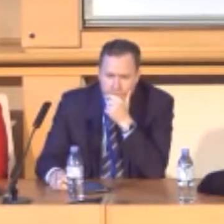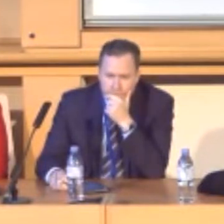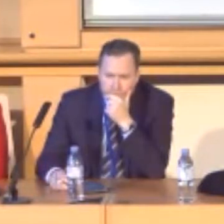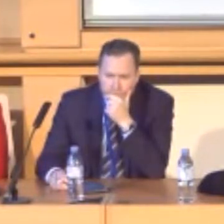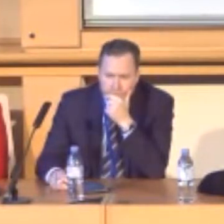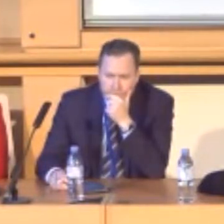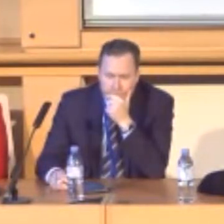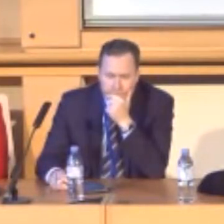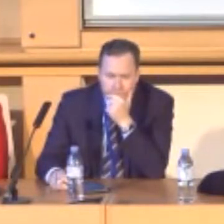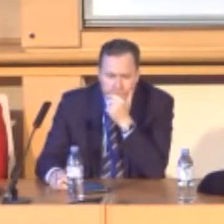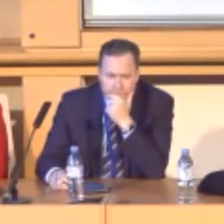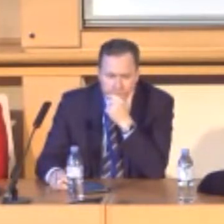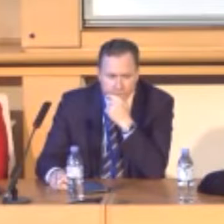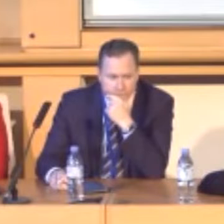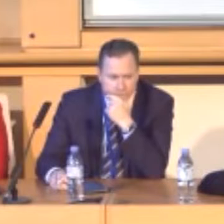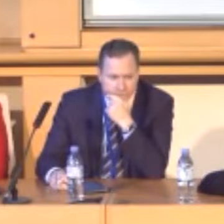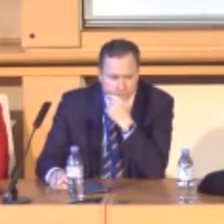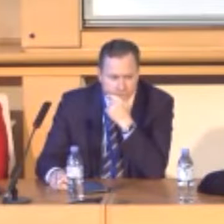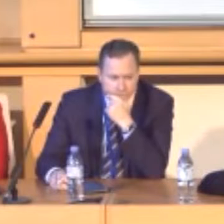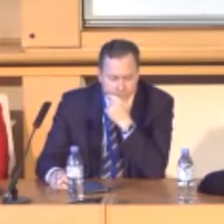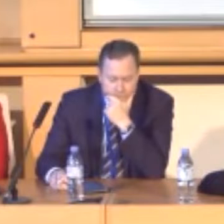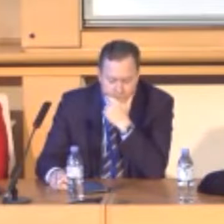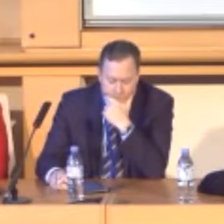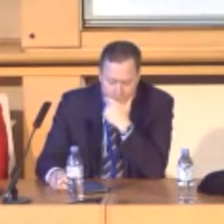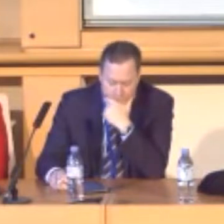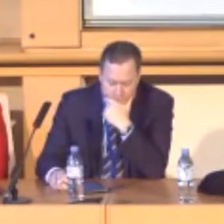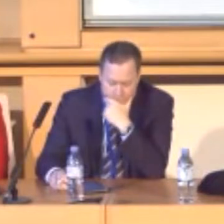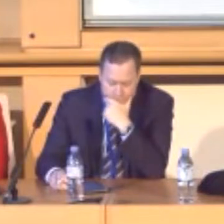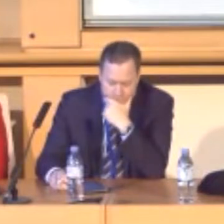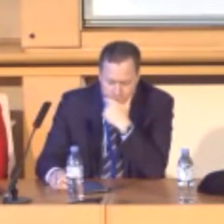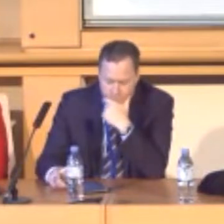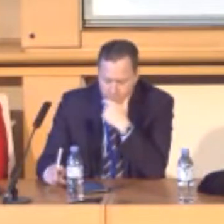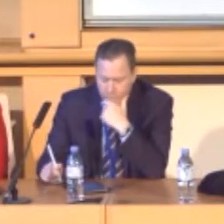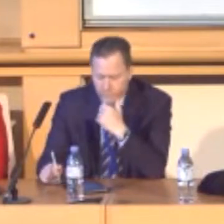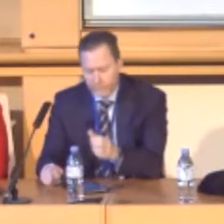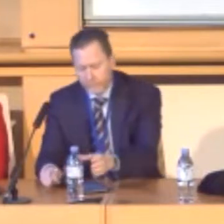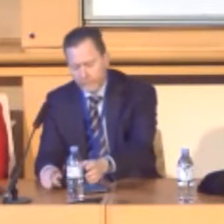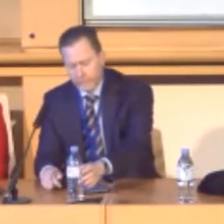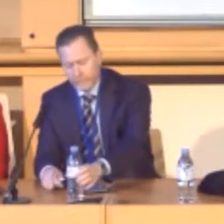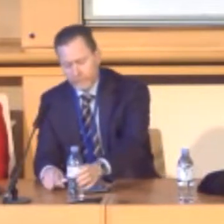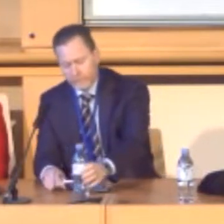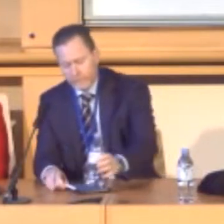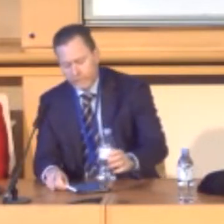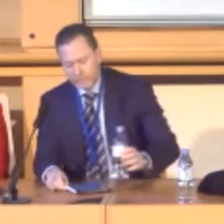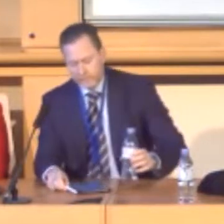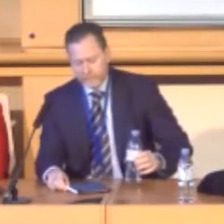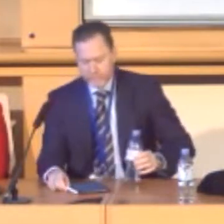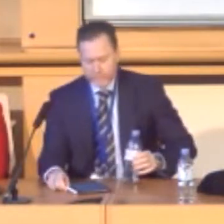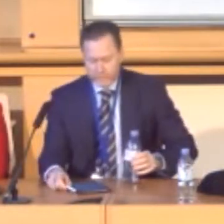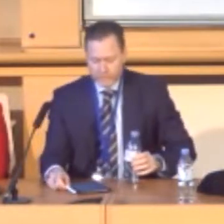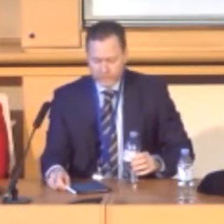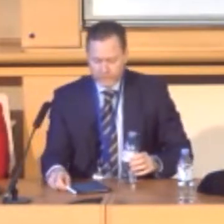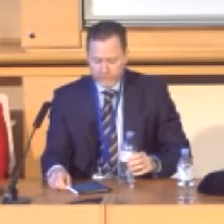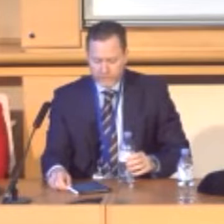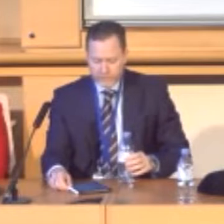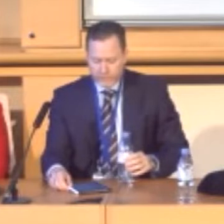the OECD is also more and more helping and supporting G20, APEC, ASEAN, Pacific Alliance, other